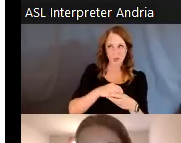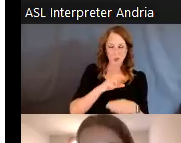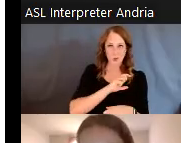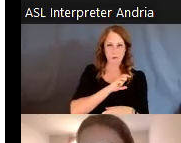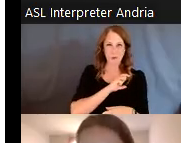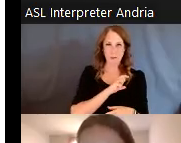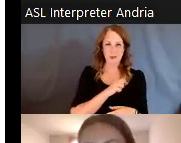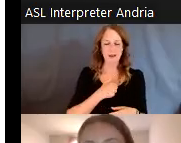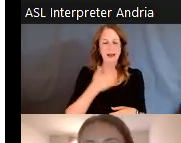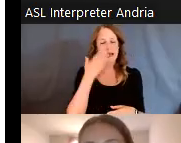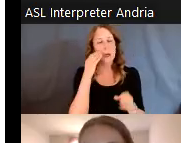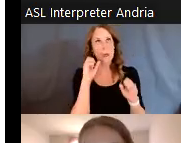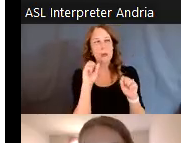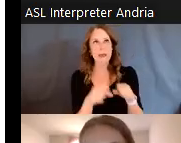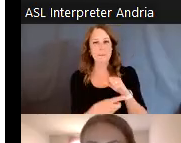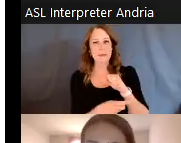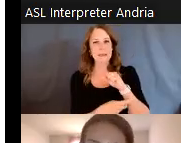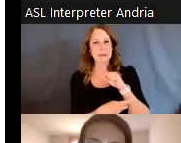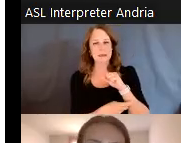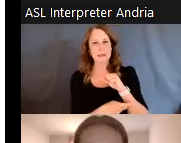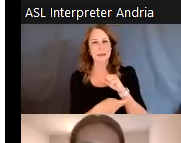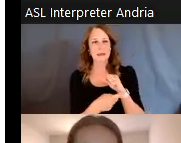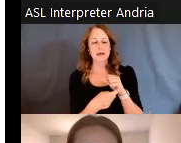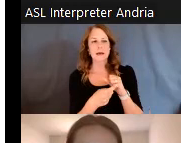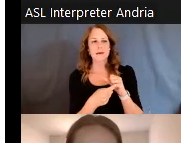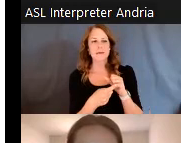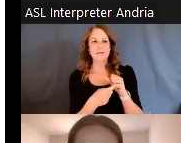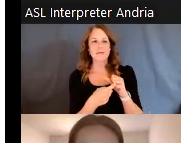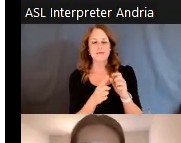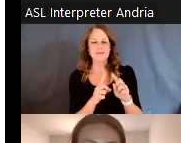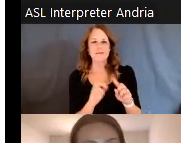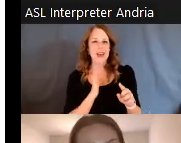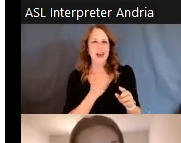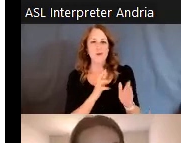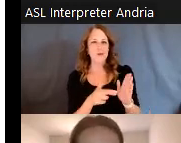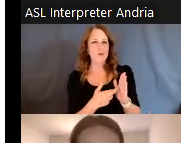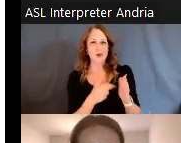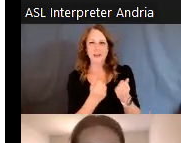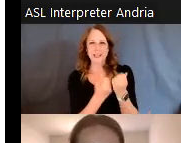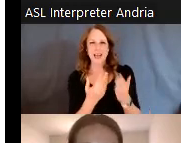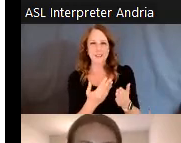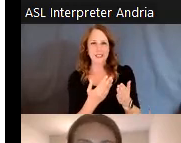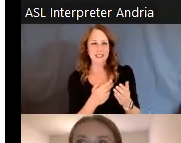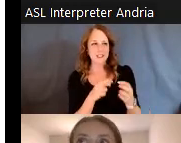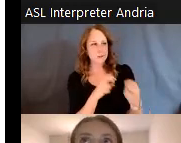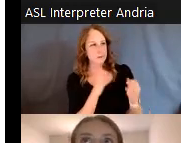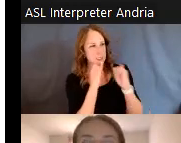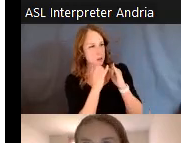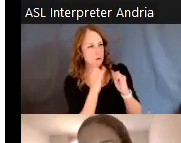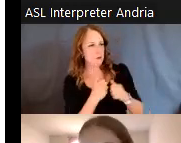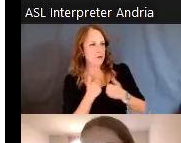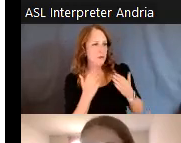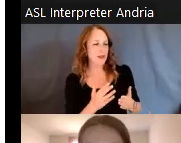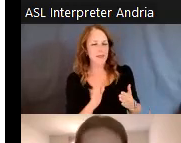it can be tempting, but it's not our job as advocates to interview survivors